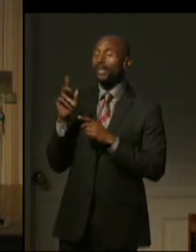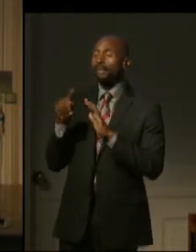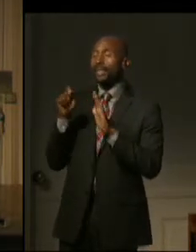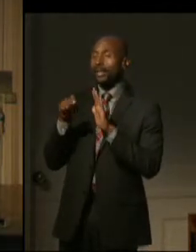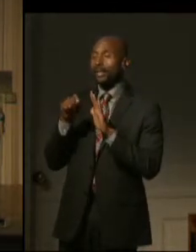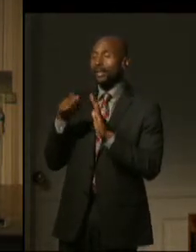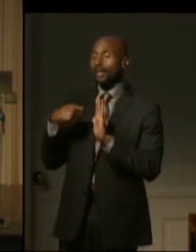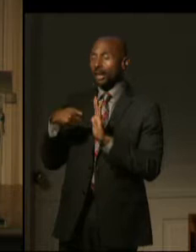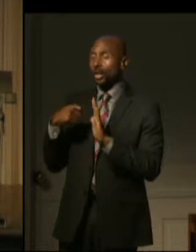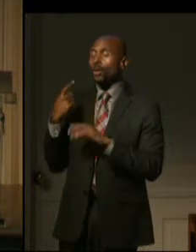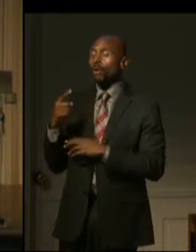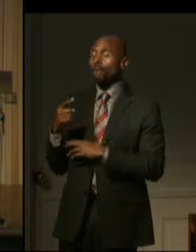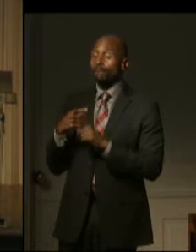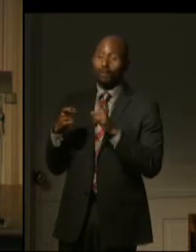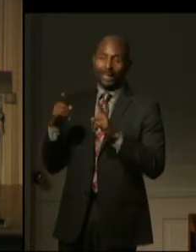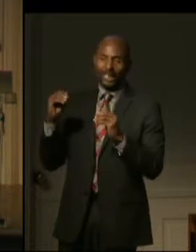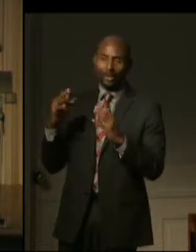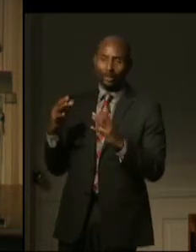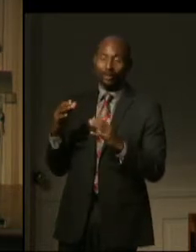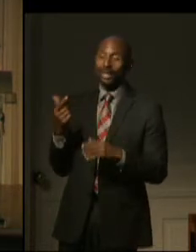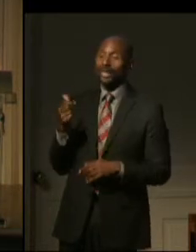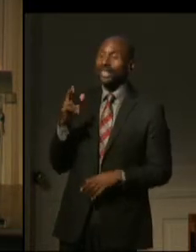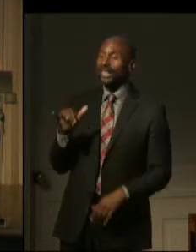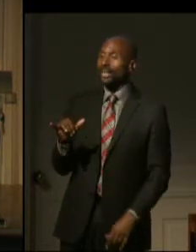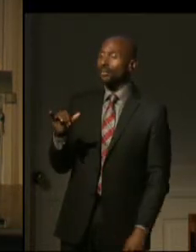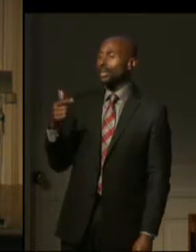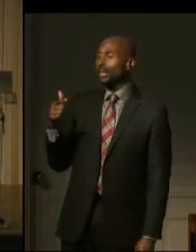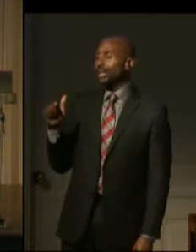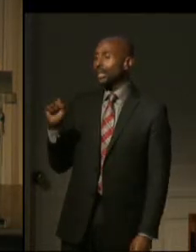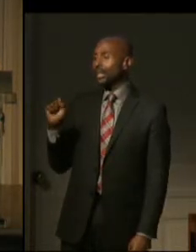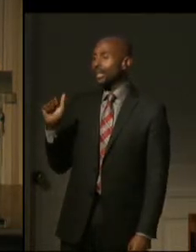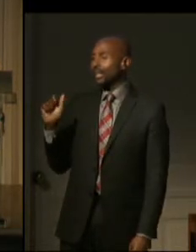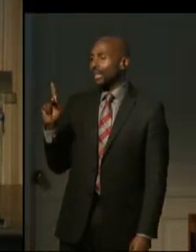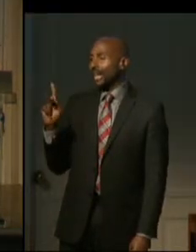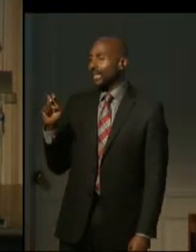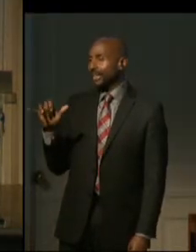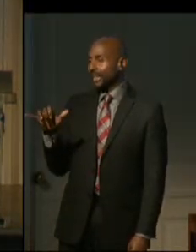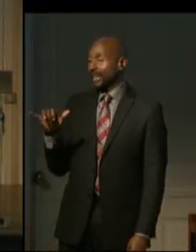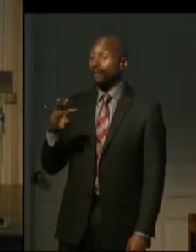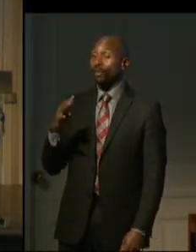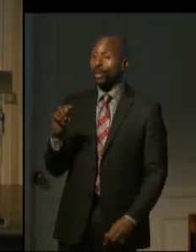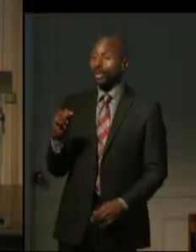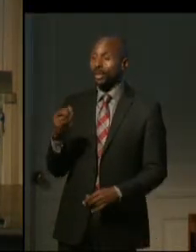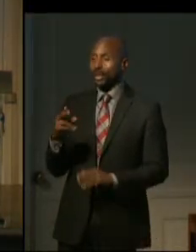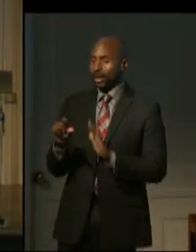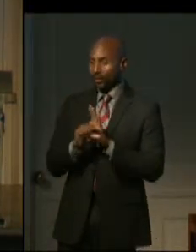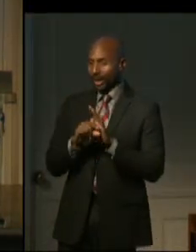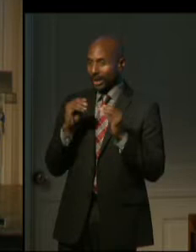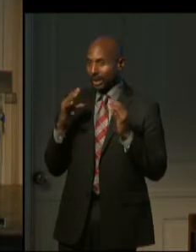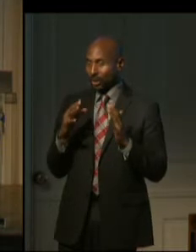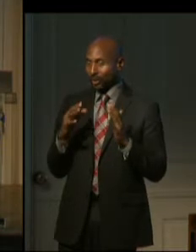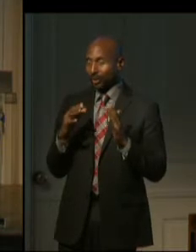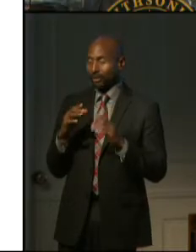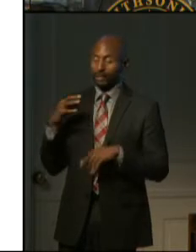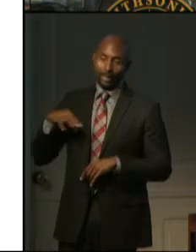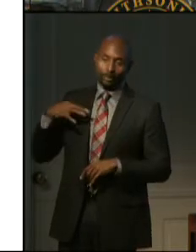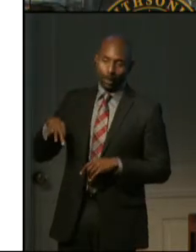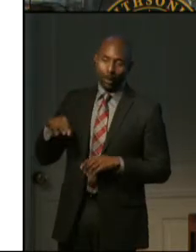Gary Glaske. He's a fourth grade teacher, and he teaches in Pittsburgh.